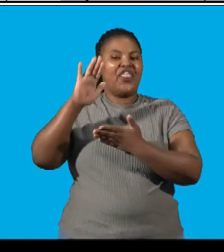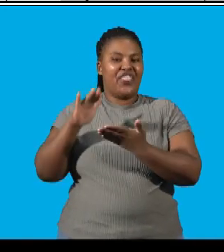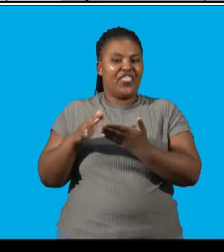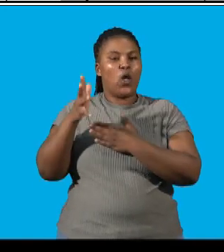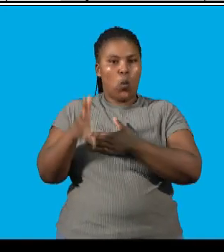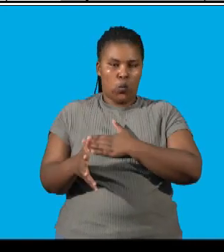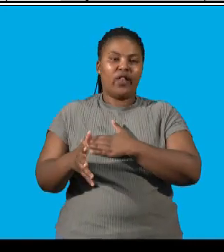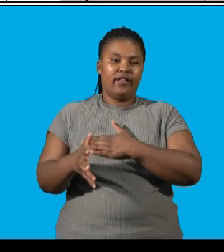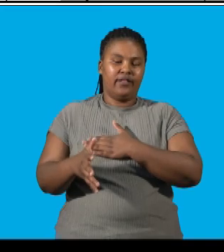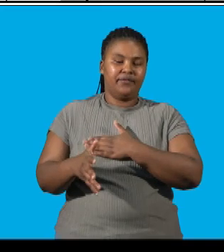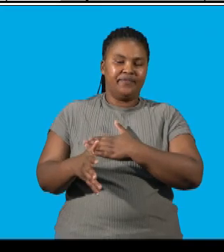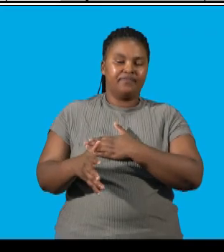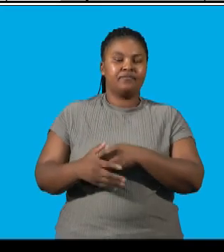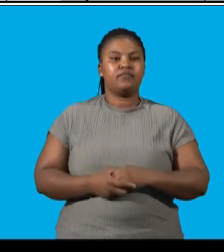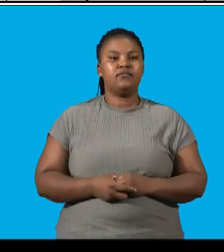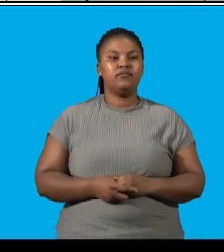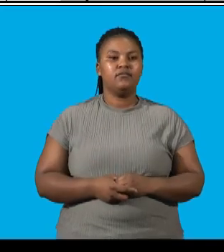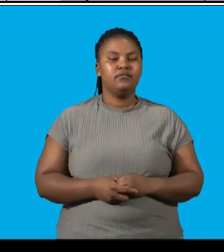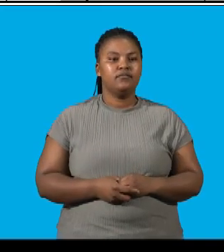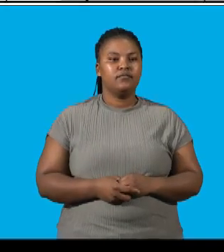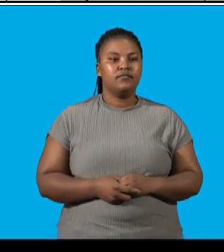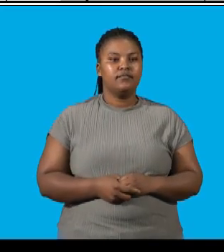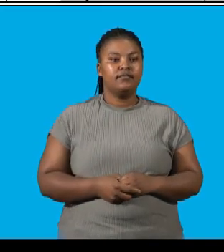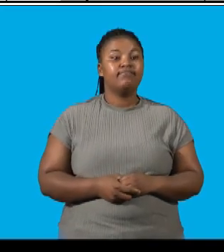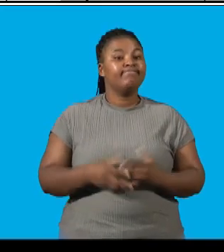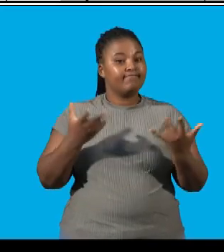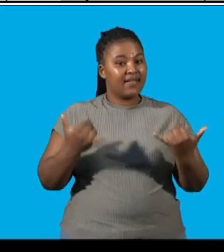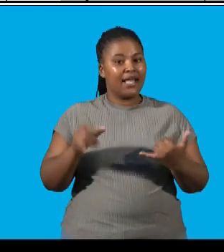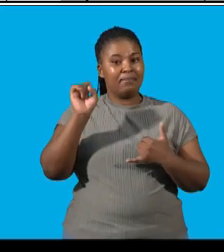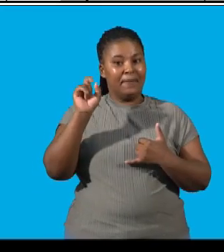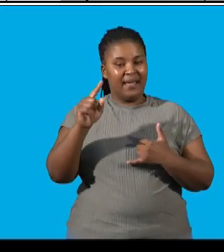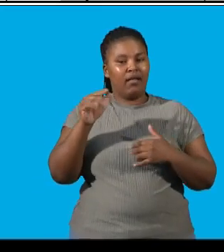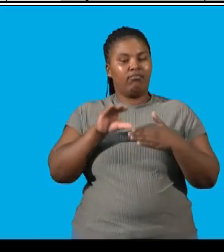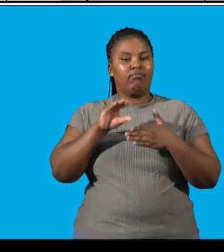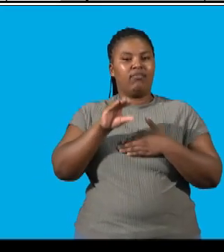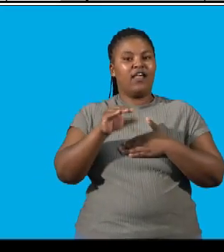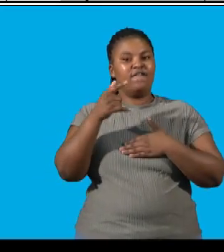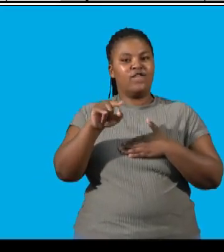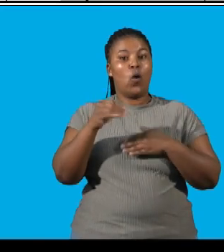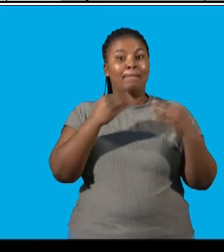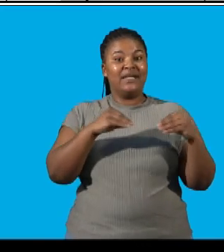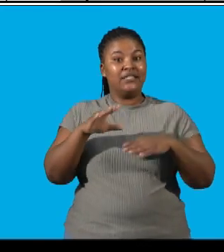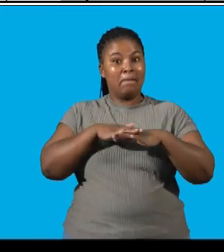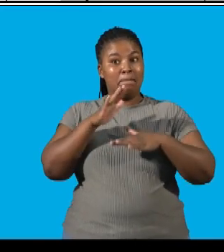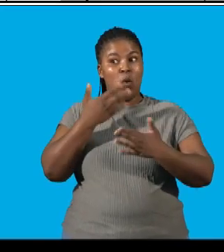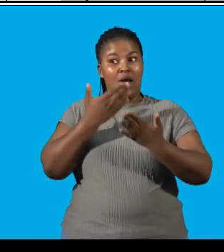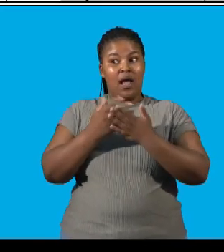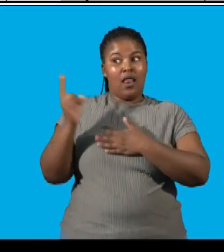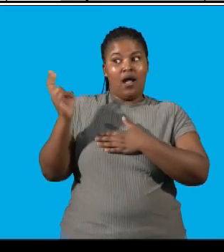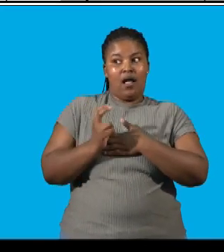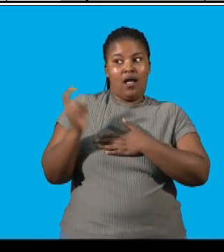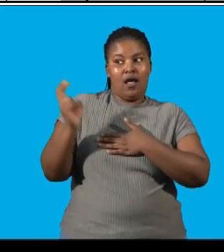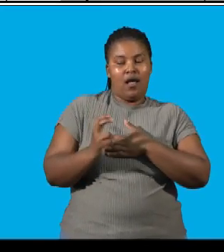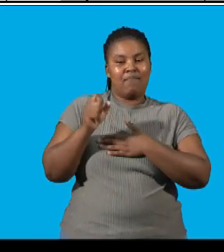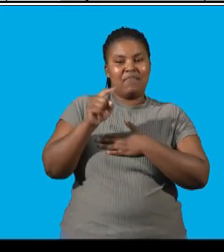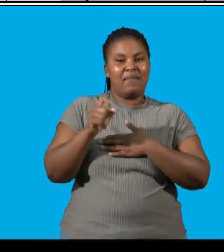the tax percentage that you are going to pay from your profits. So that becomes an incentive to attract businesses into those